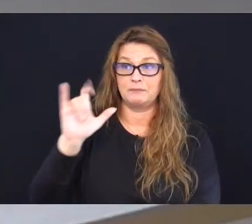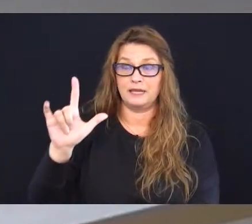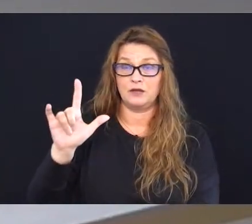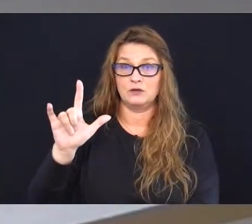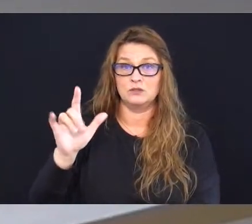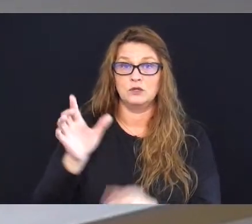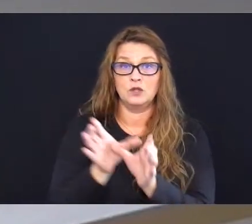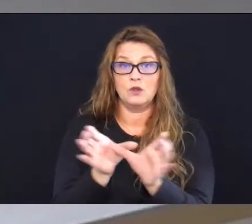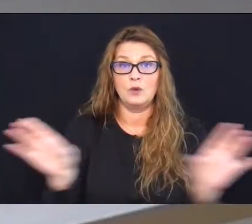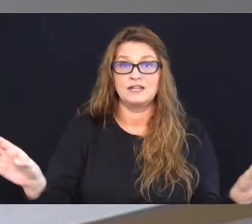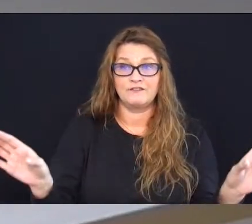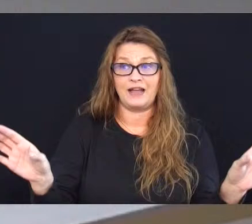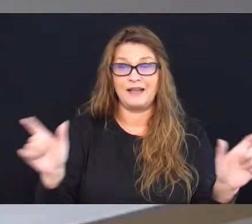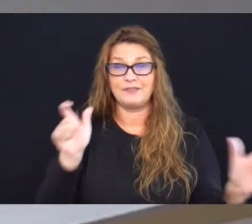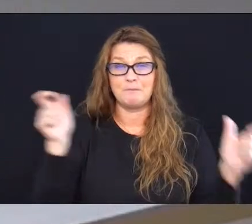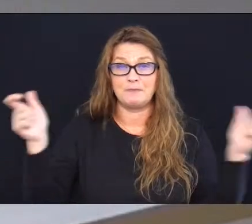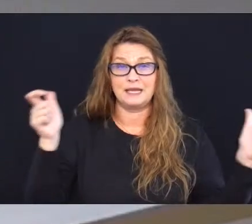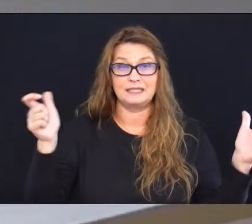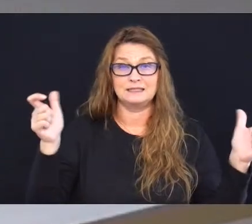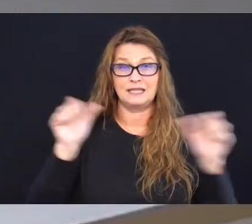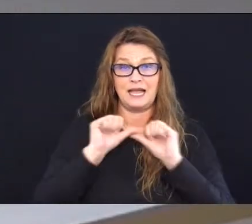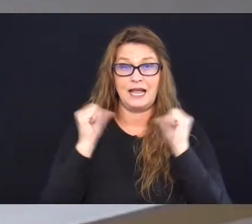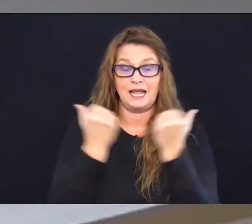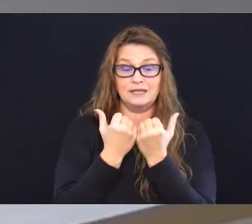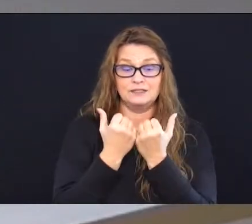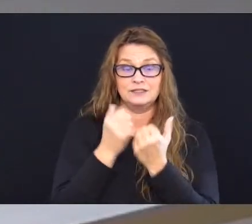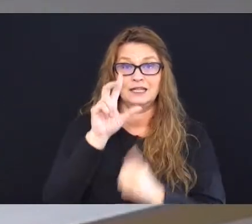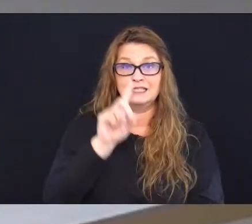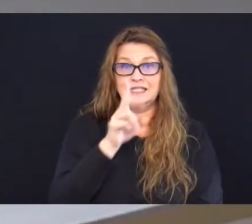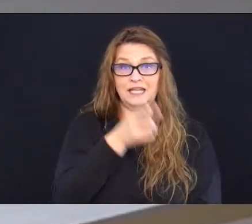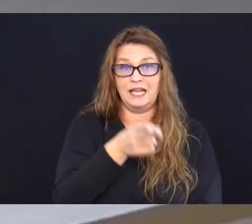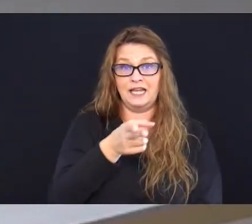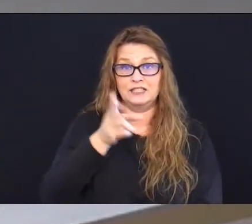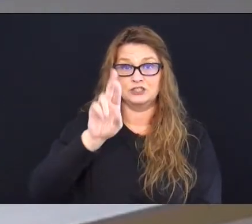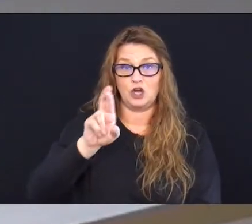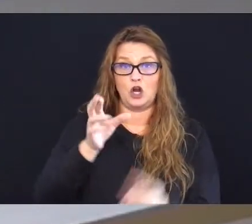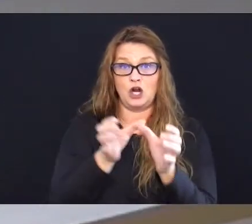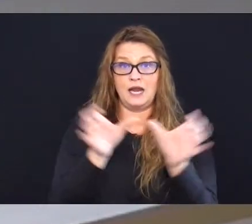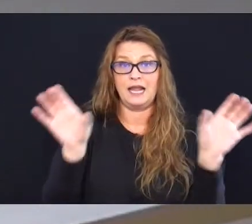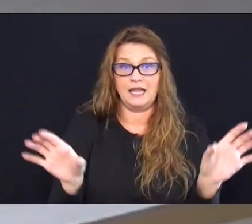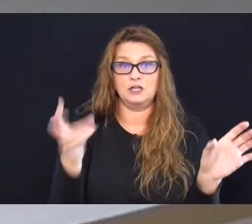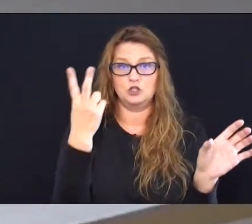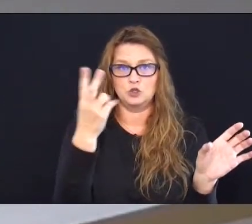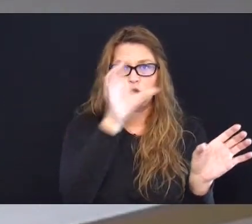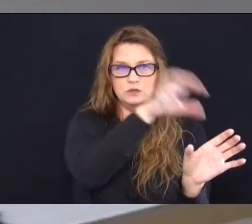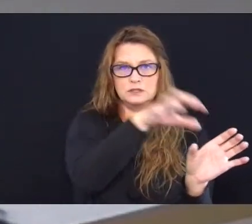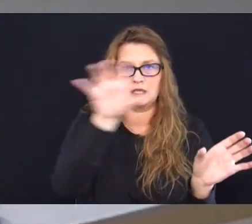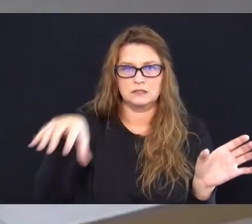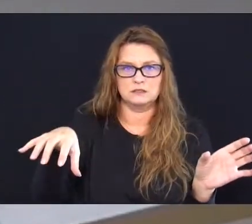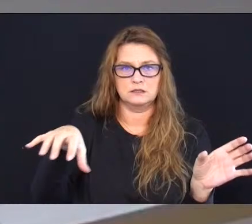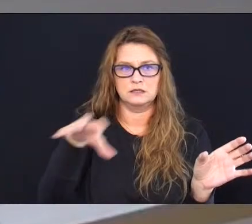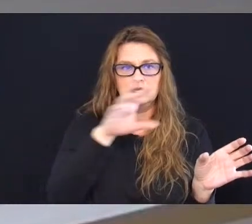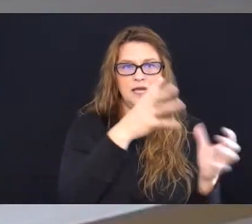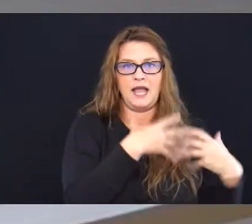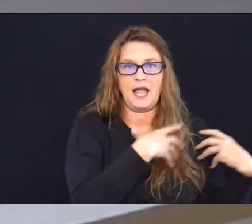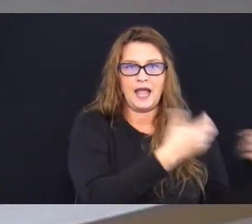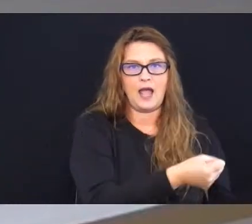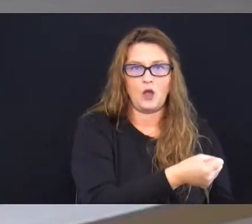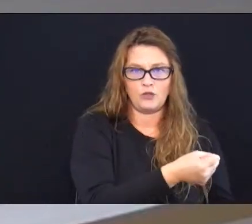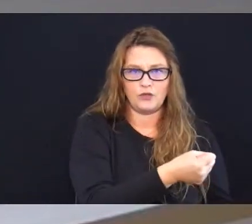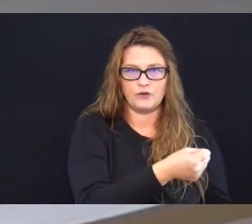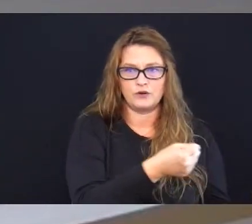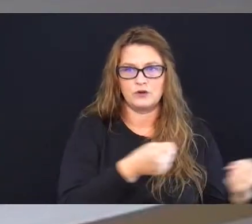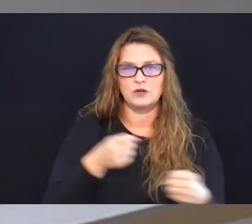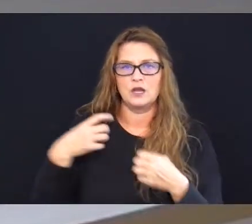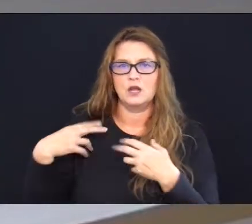the biggest agency in your administration, the Department of Health and Human Resources, into two, the Department of Health and